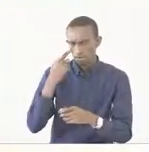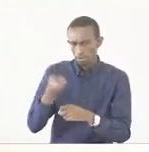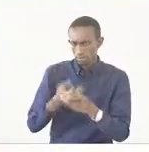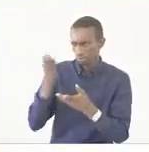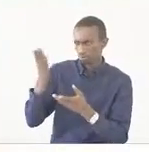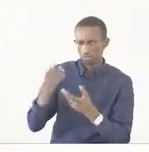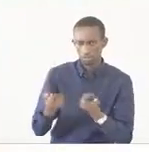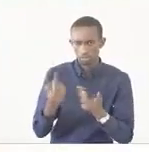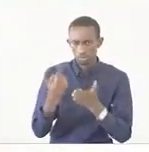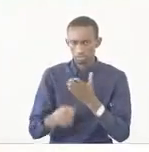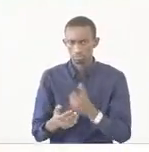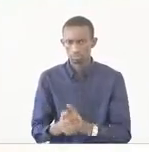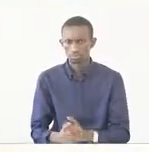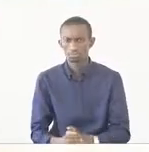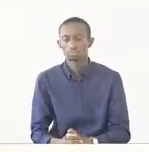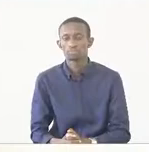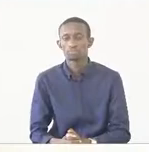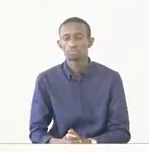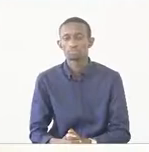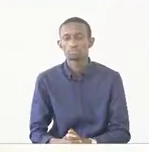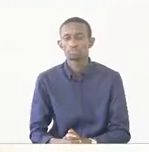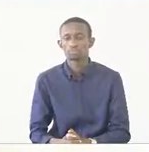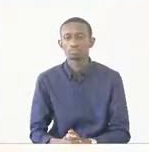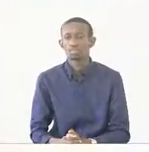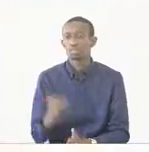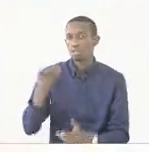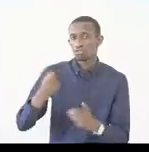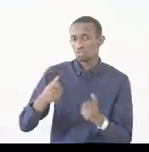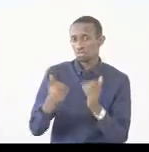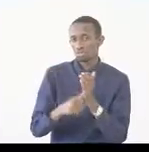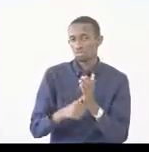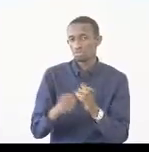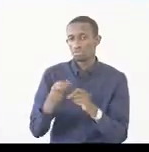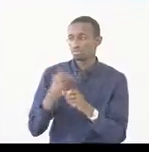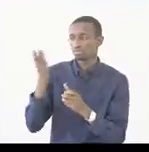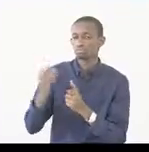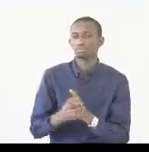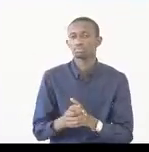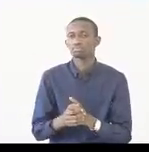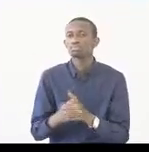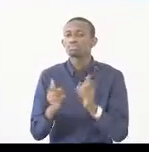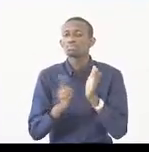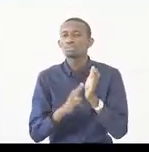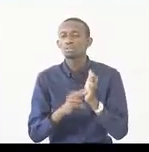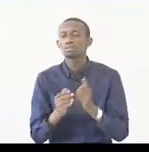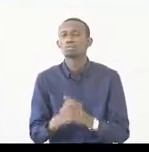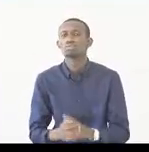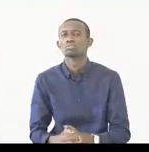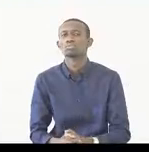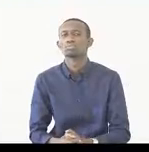equation, down here, we have the problem, we have a 4, which is equal to,